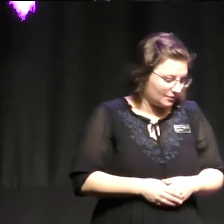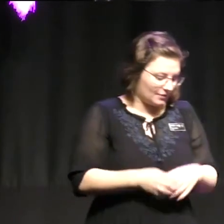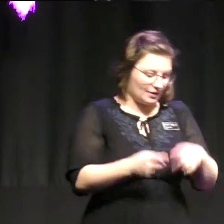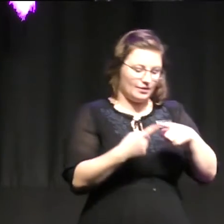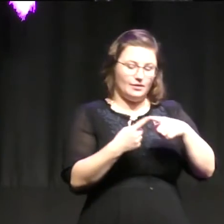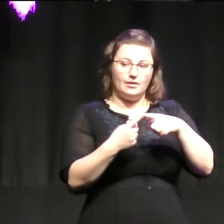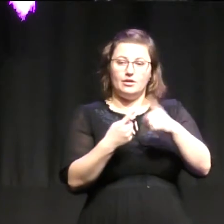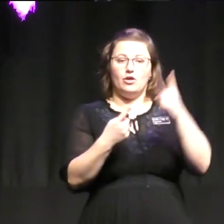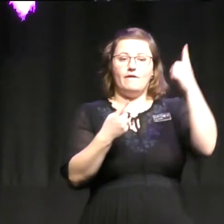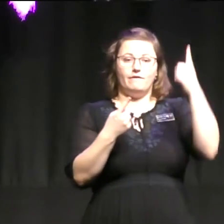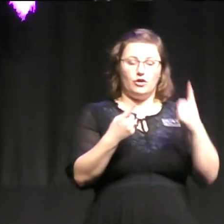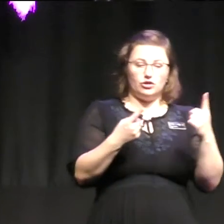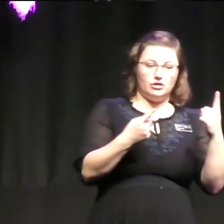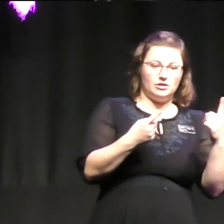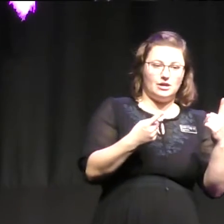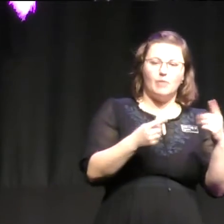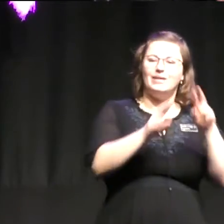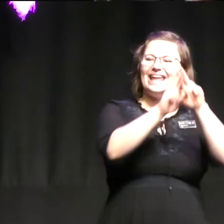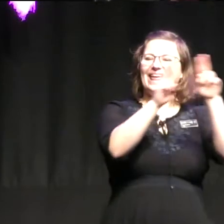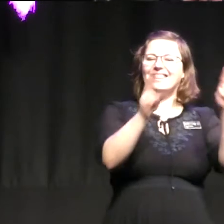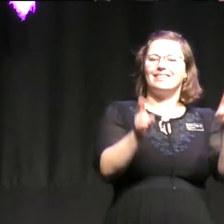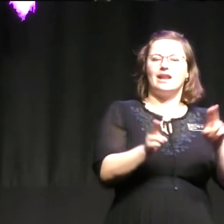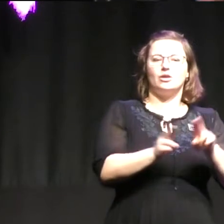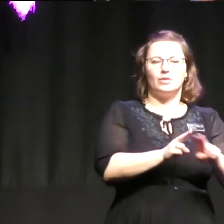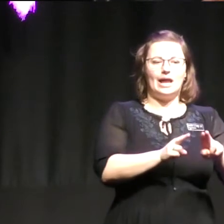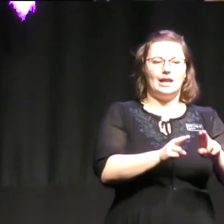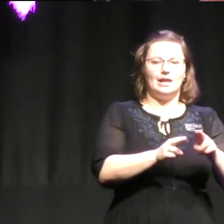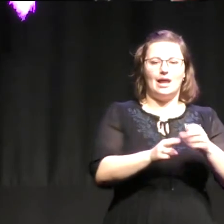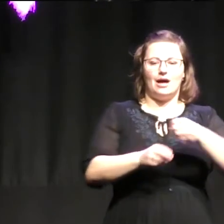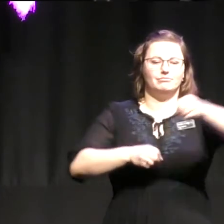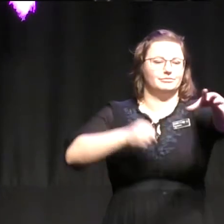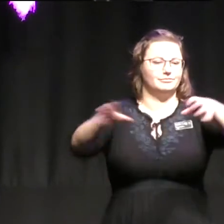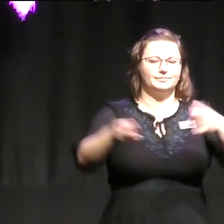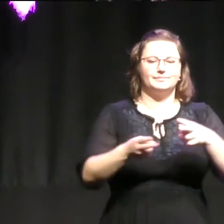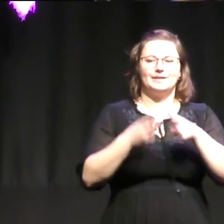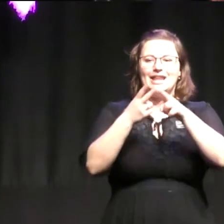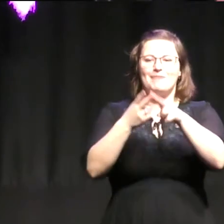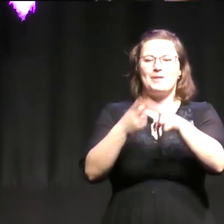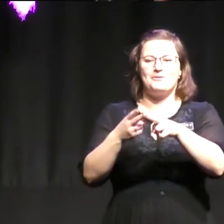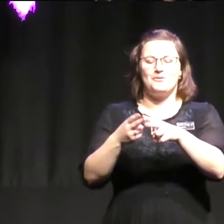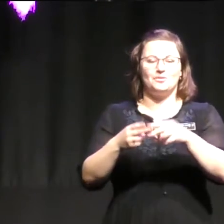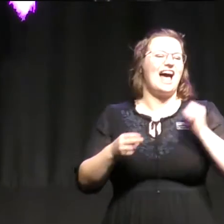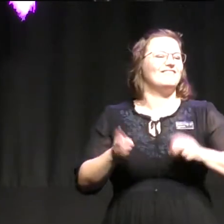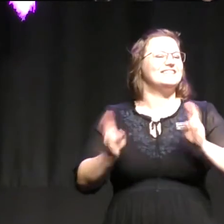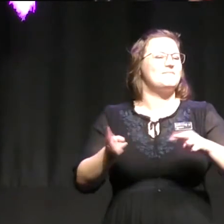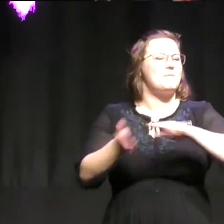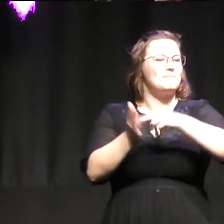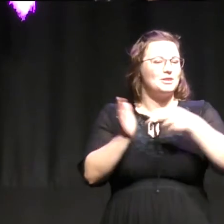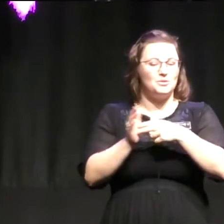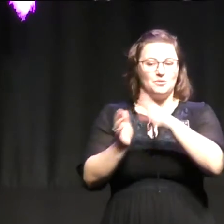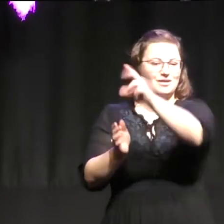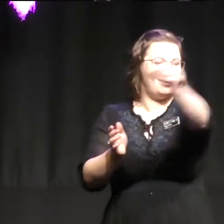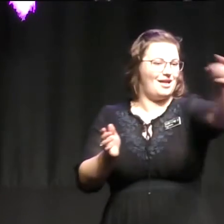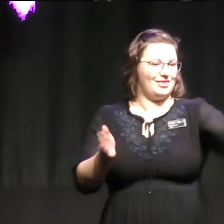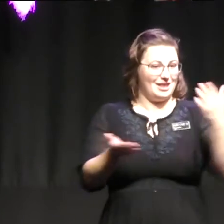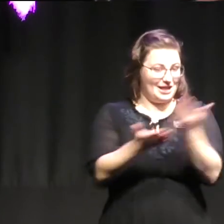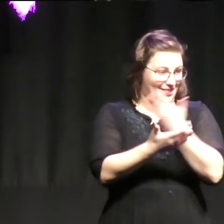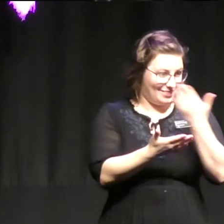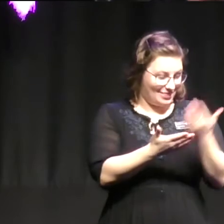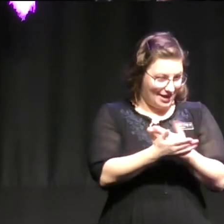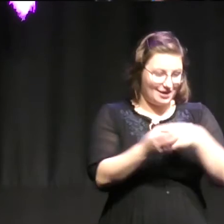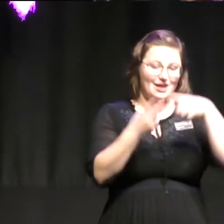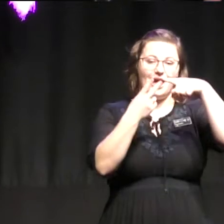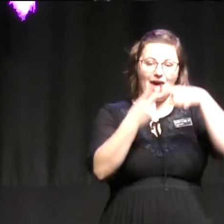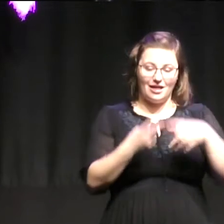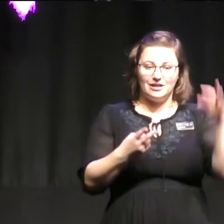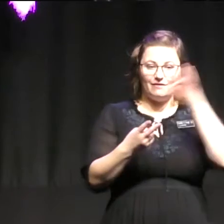So the first was on the international duplication or using of the methods internationally. The